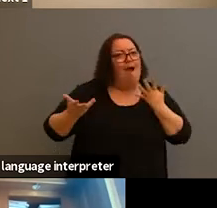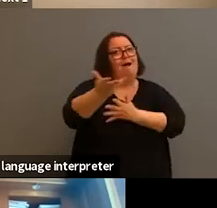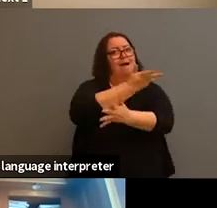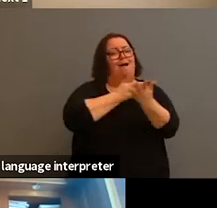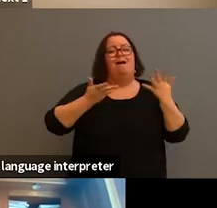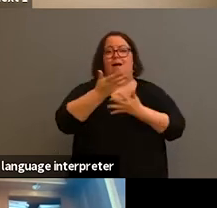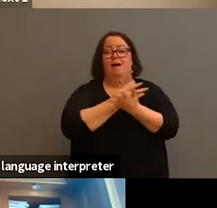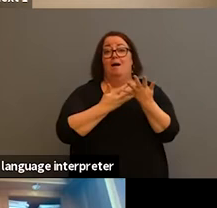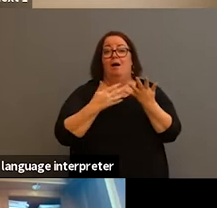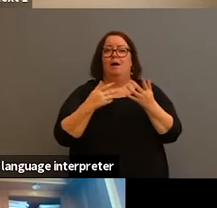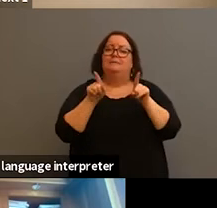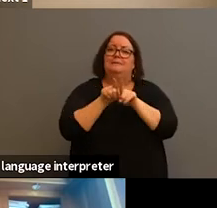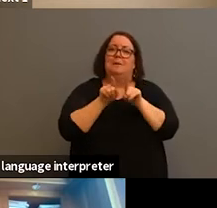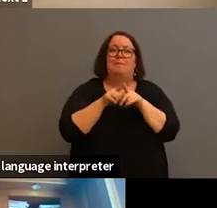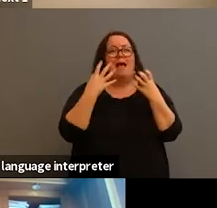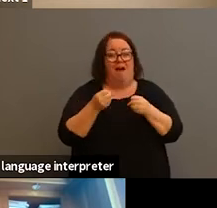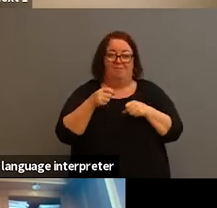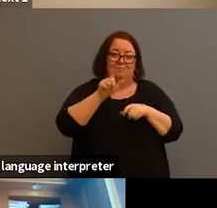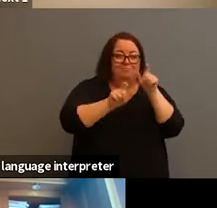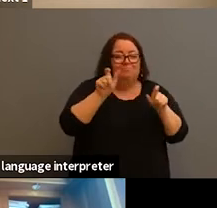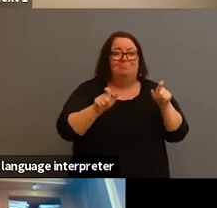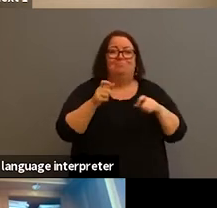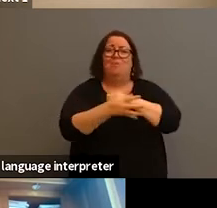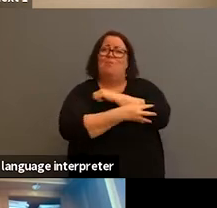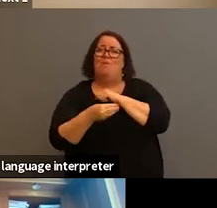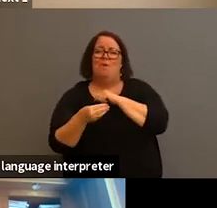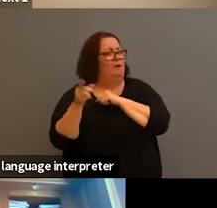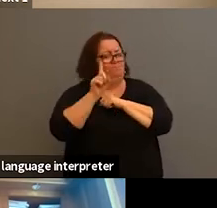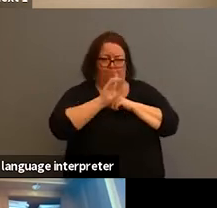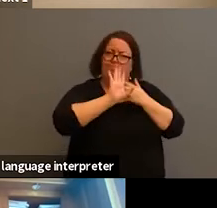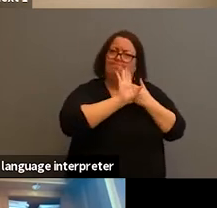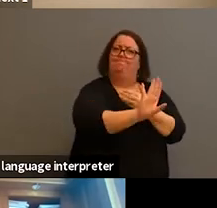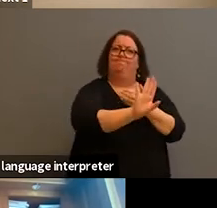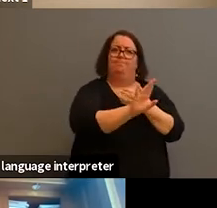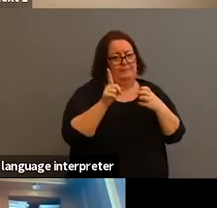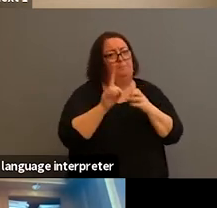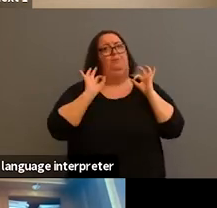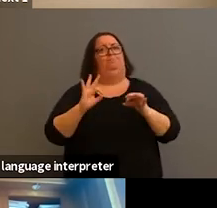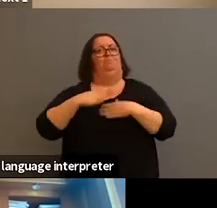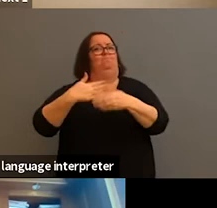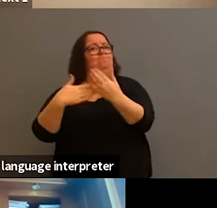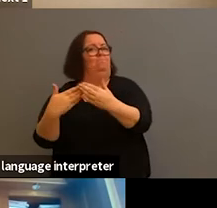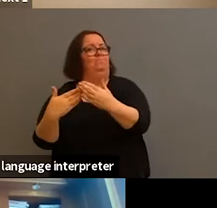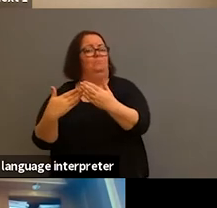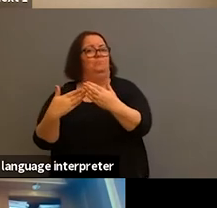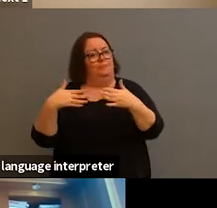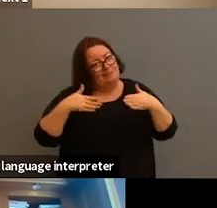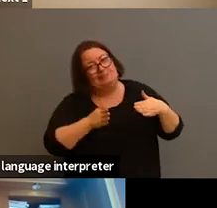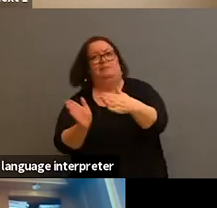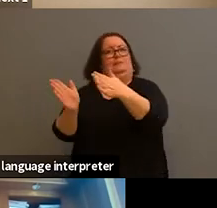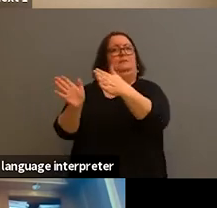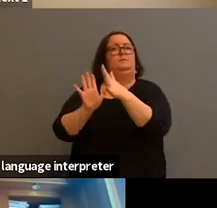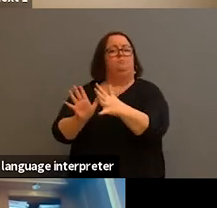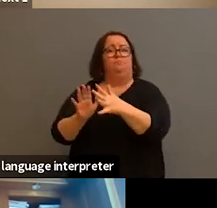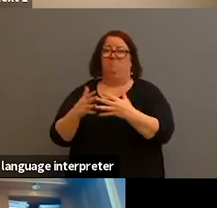prevention. That is part of that kind of concept. So there are many ways that the government,